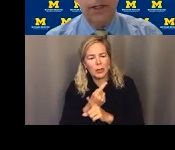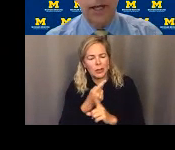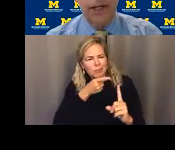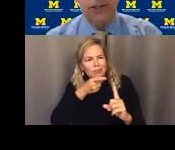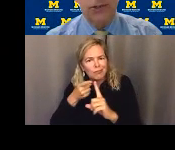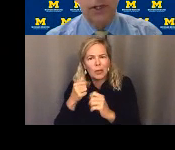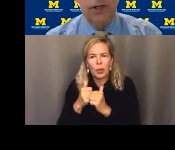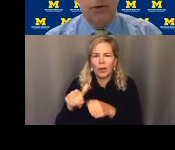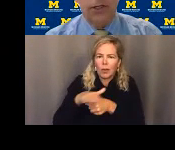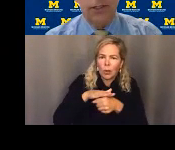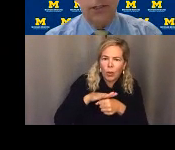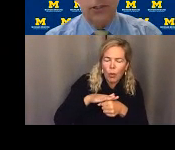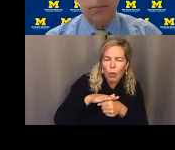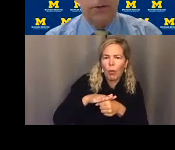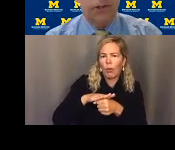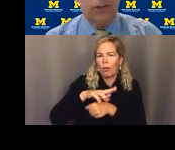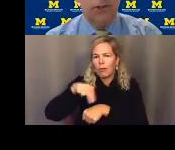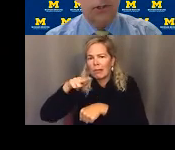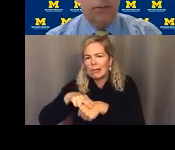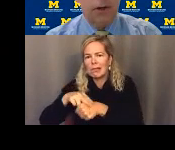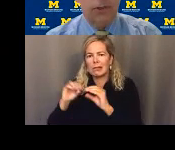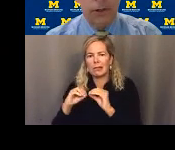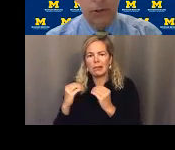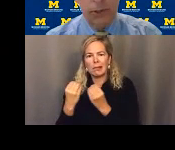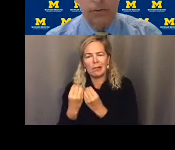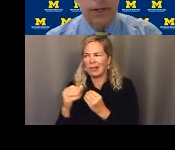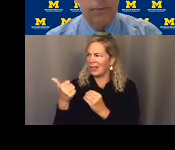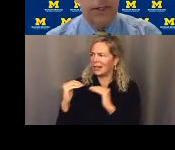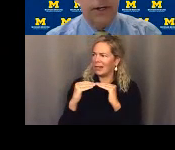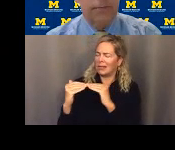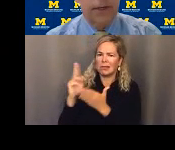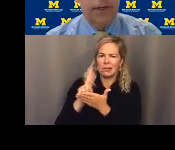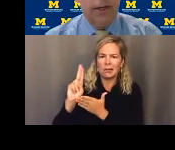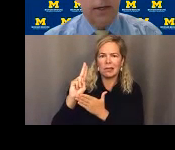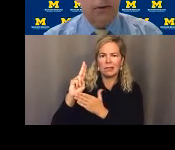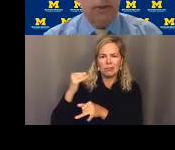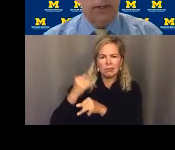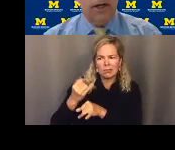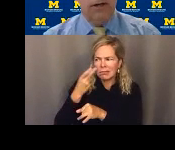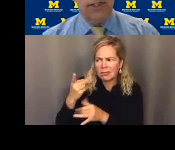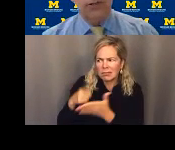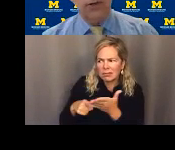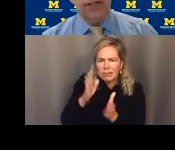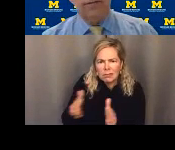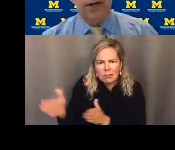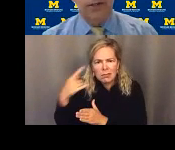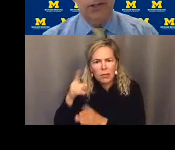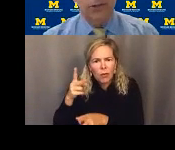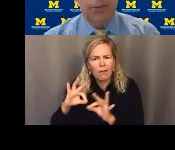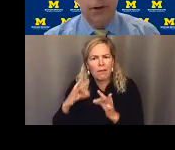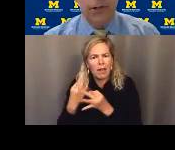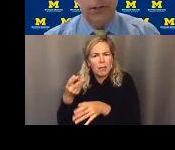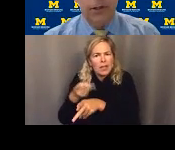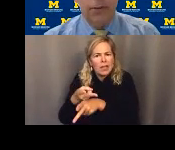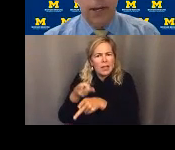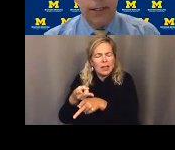and national organizations and peer institutions about what they're doing with family care. We are seeking to identify the issues